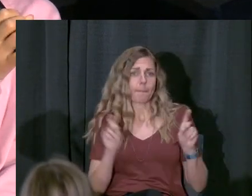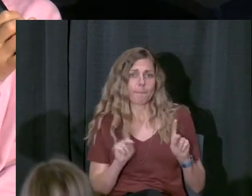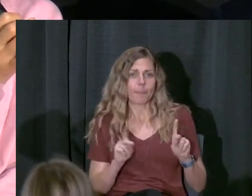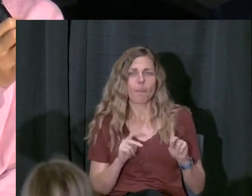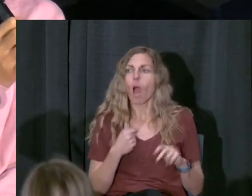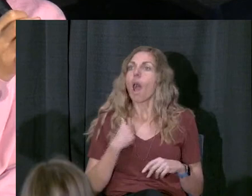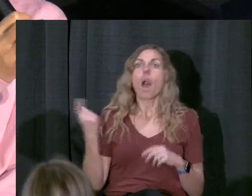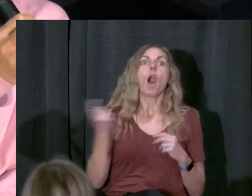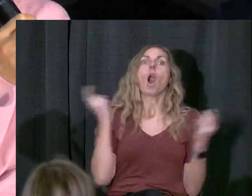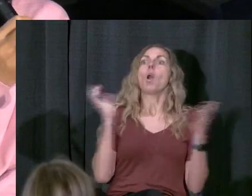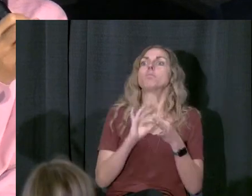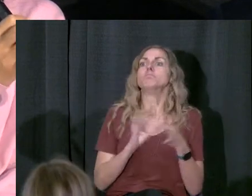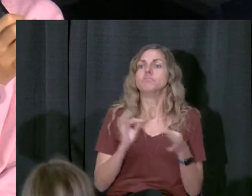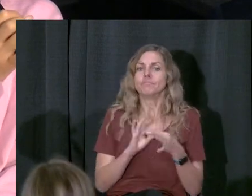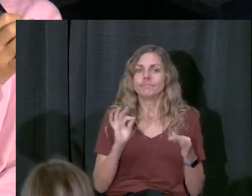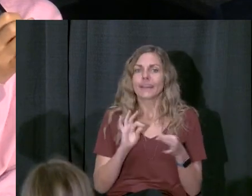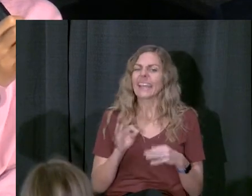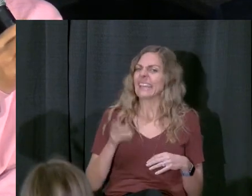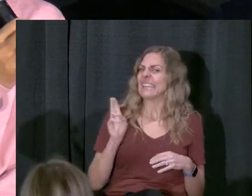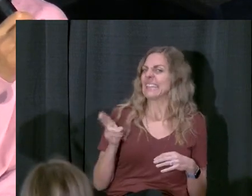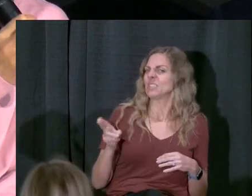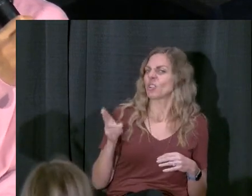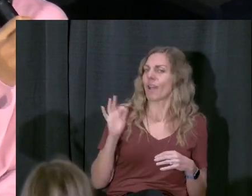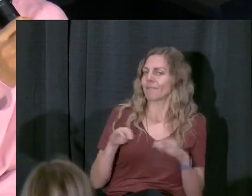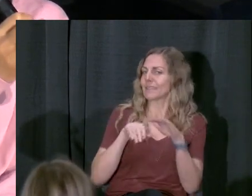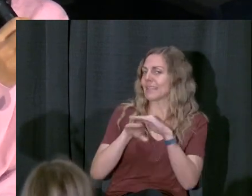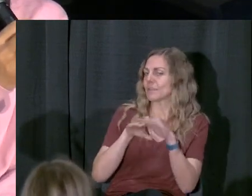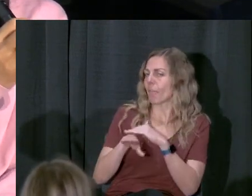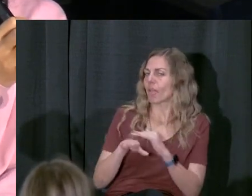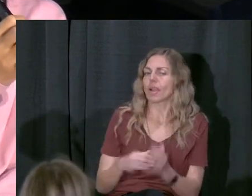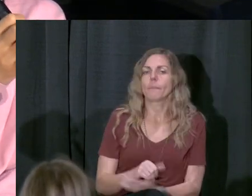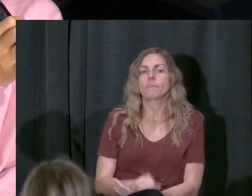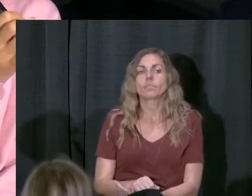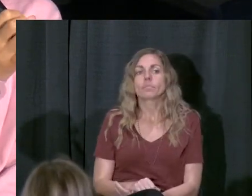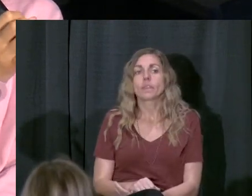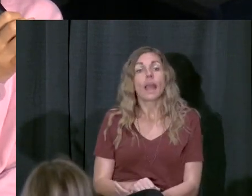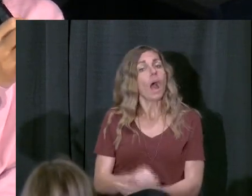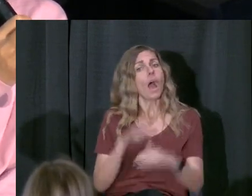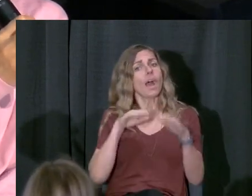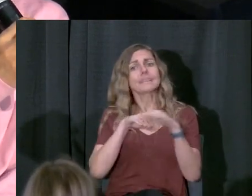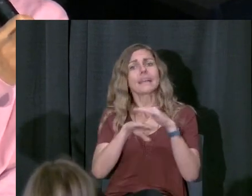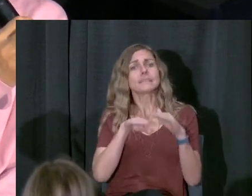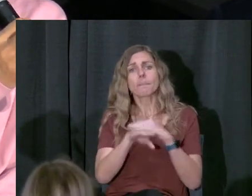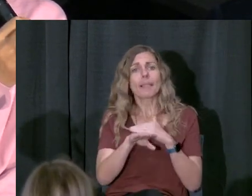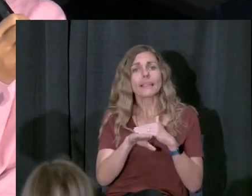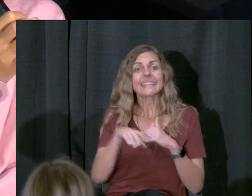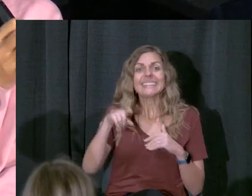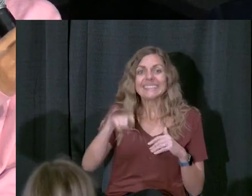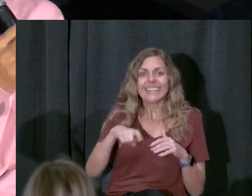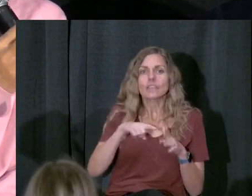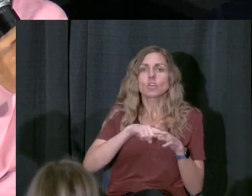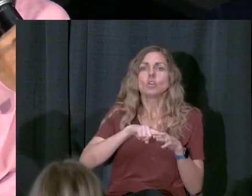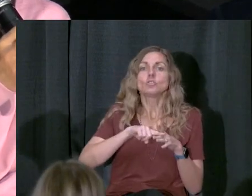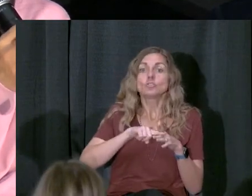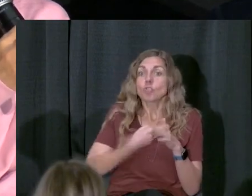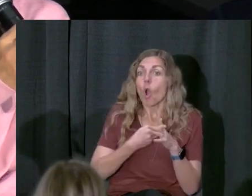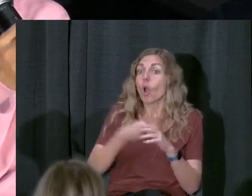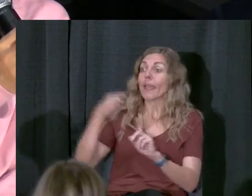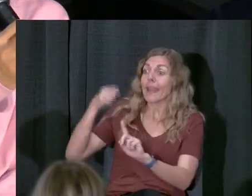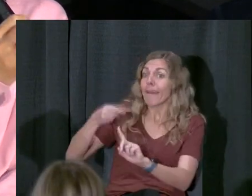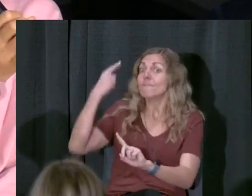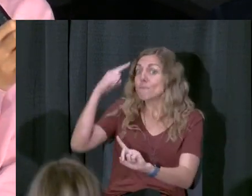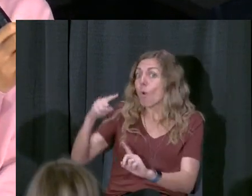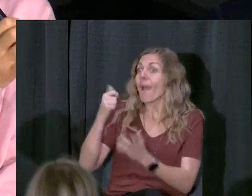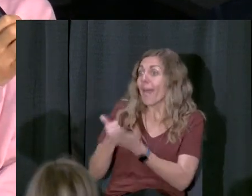always share this history of accessibility. So accessibility needs studied to help people with disabilities,